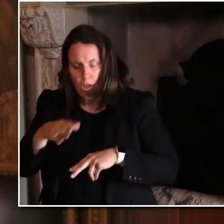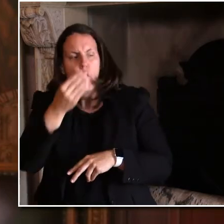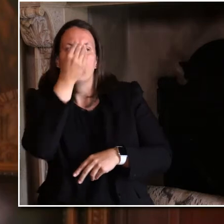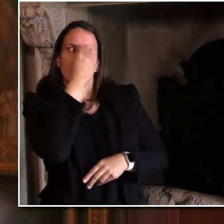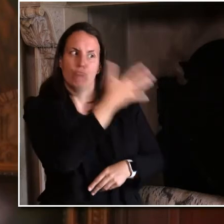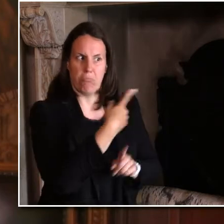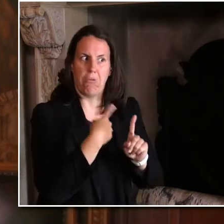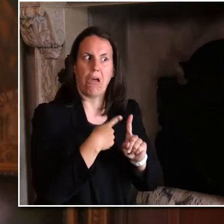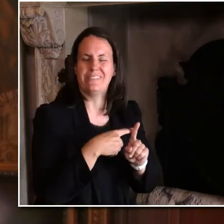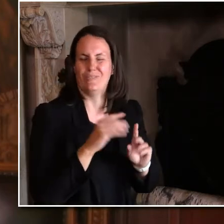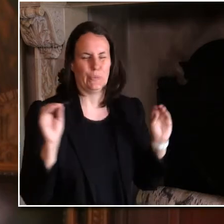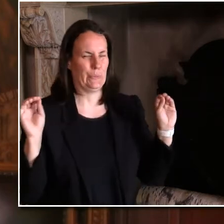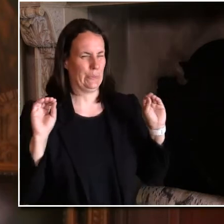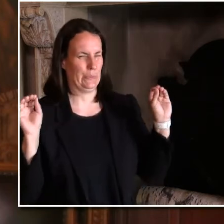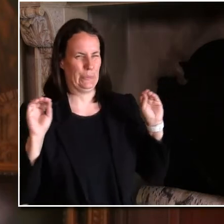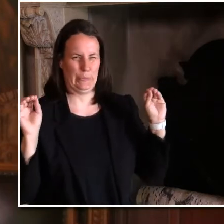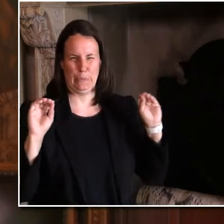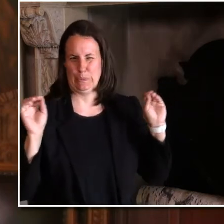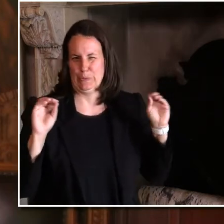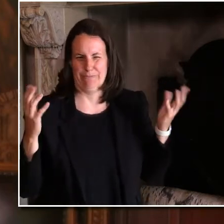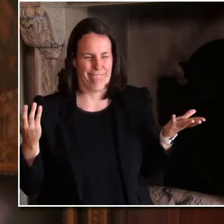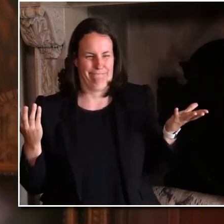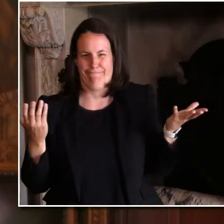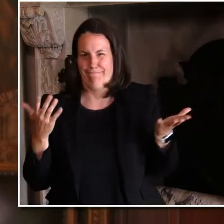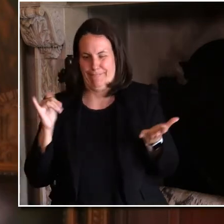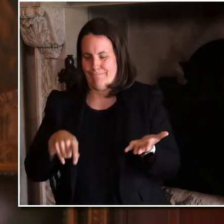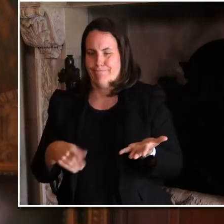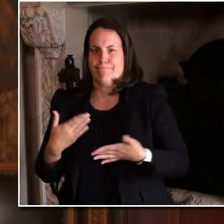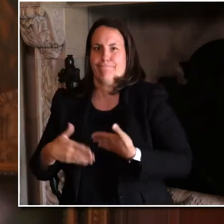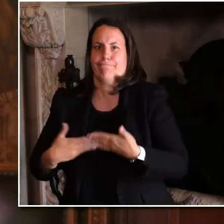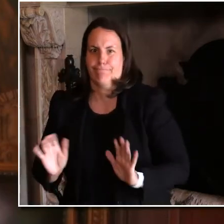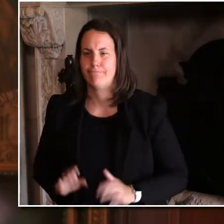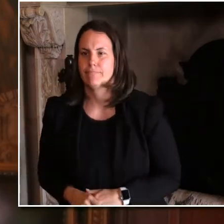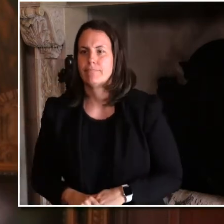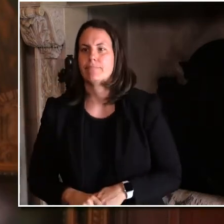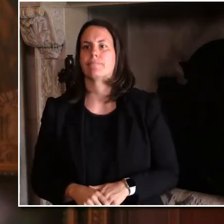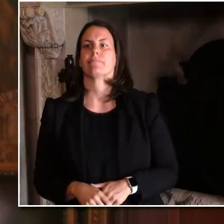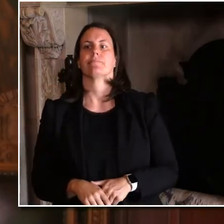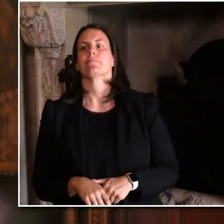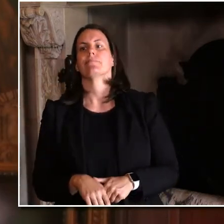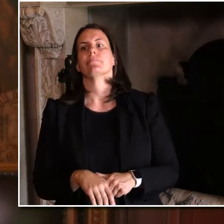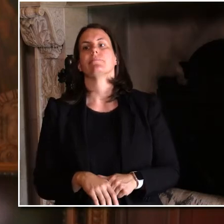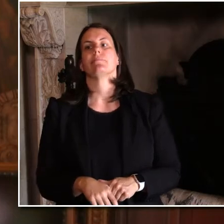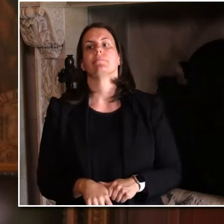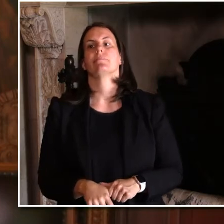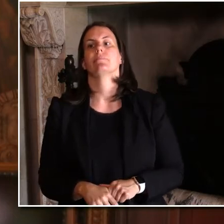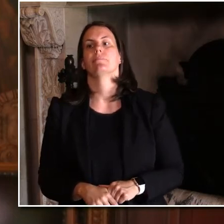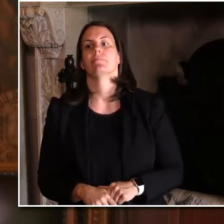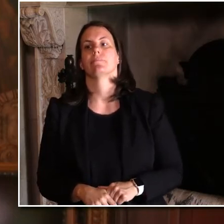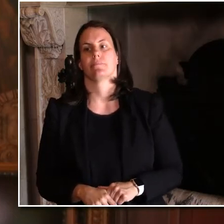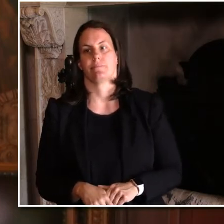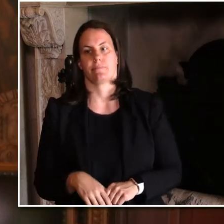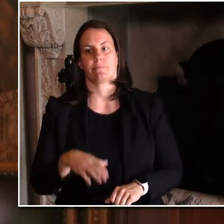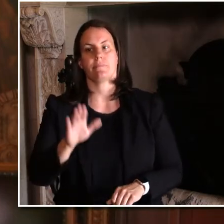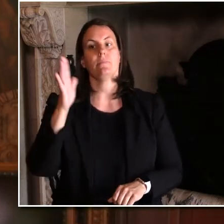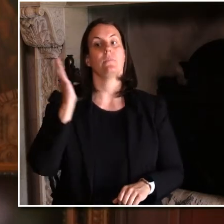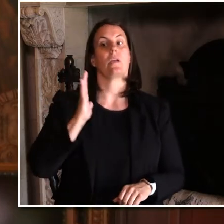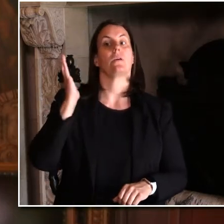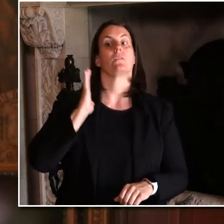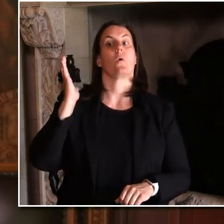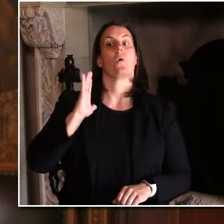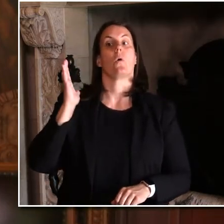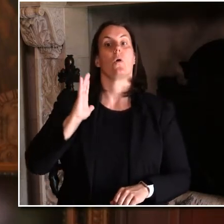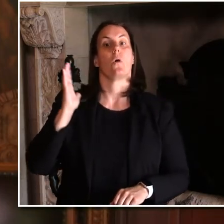to care and testing for diagnostic purposes. So it really is, it's not done for research purposes per se, meaning that's